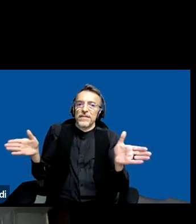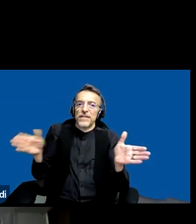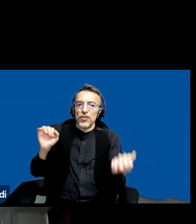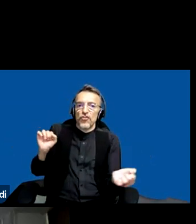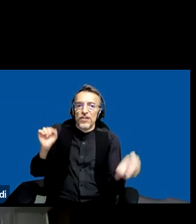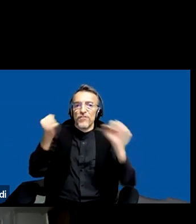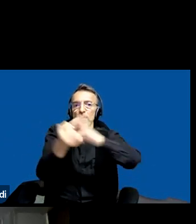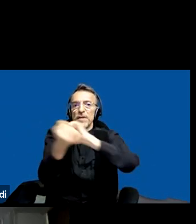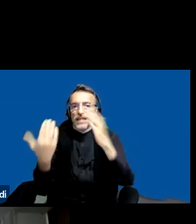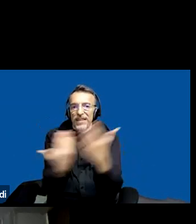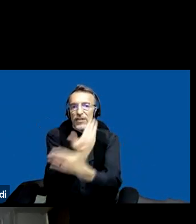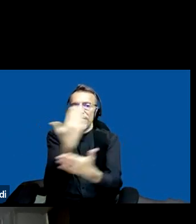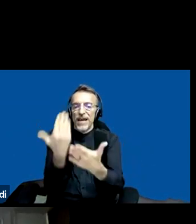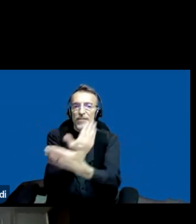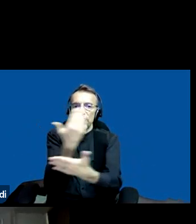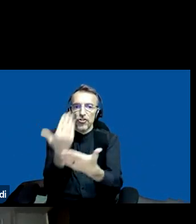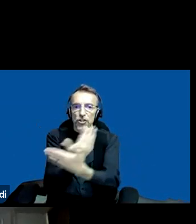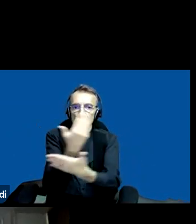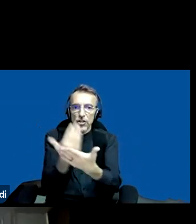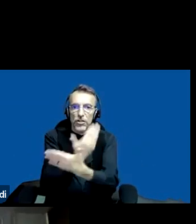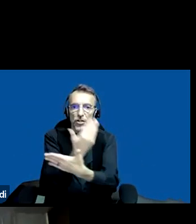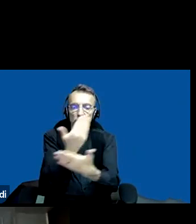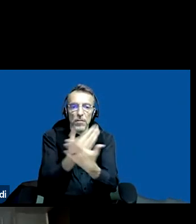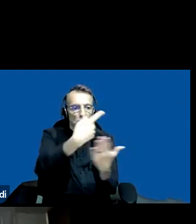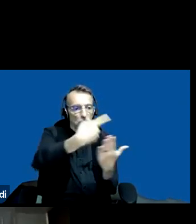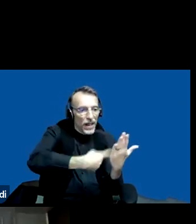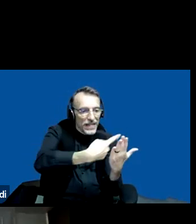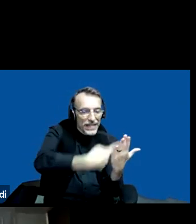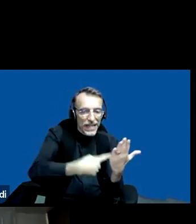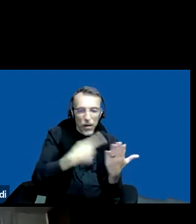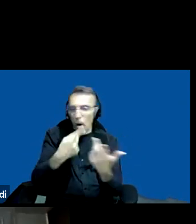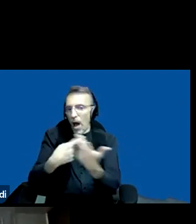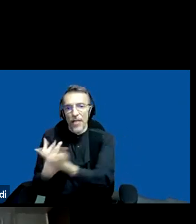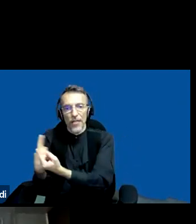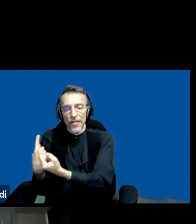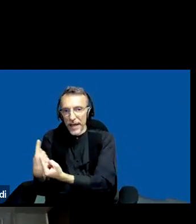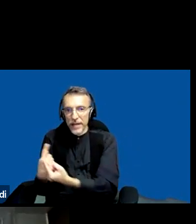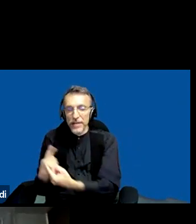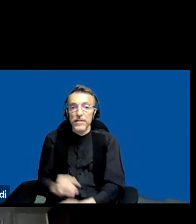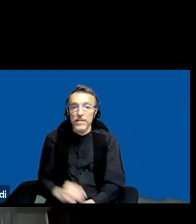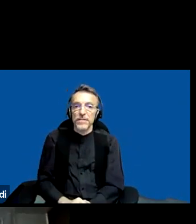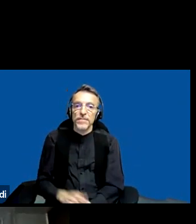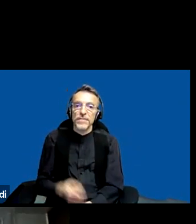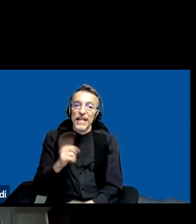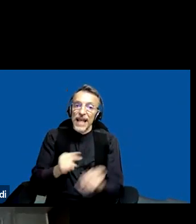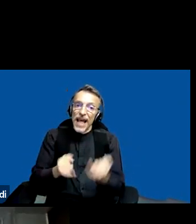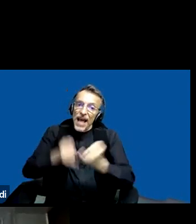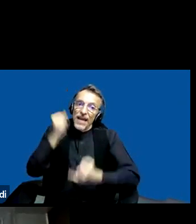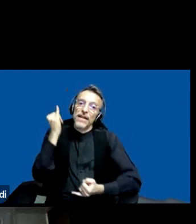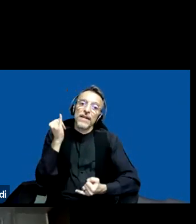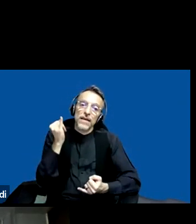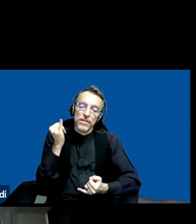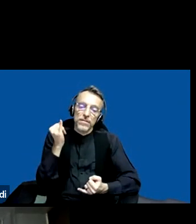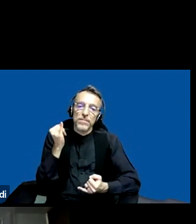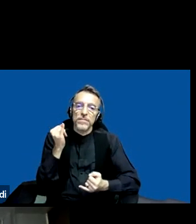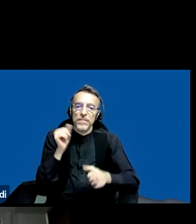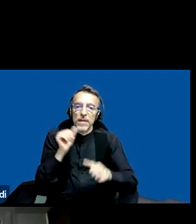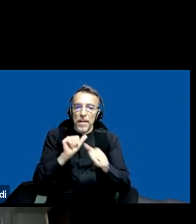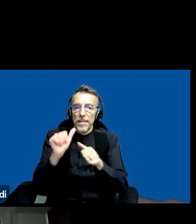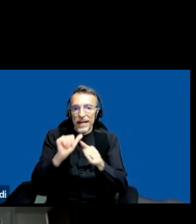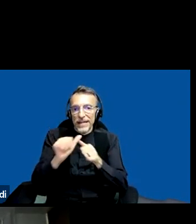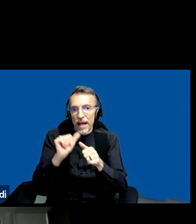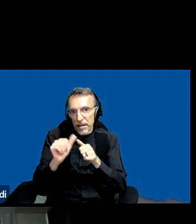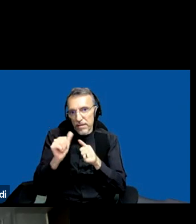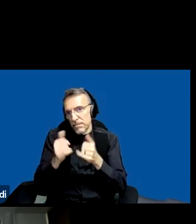transformative innovation in terms of policy or otherwise. And then finally, and I think it'd probably better be the last we